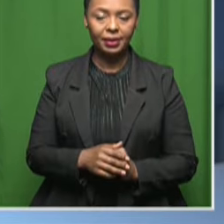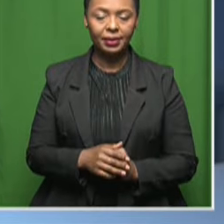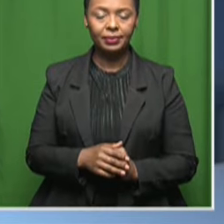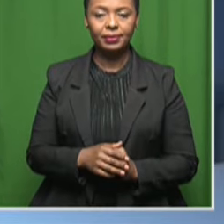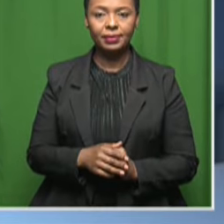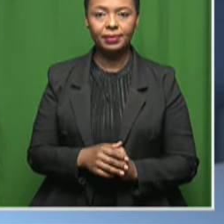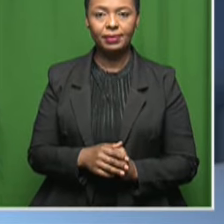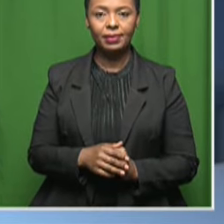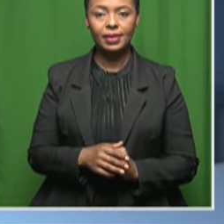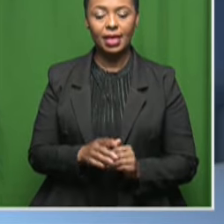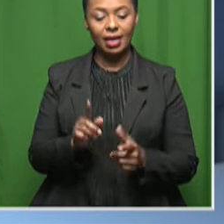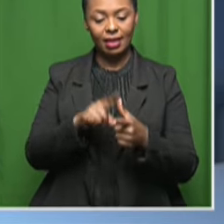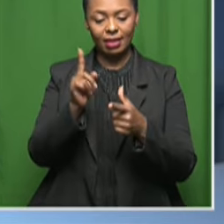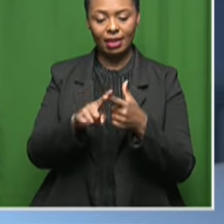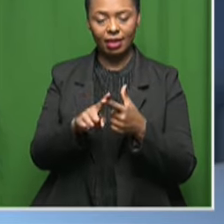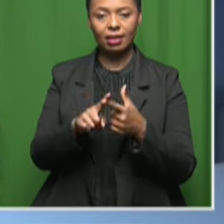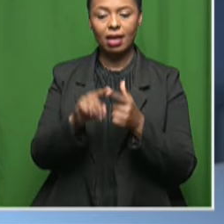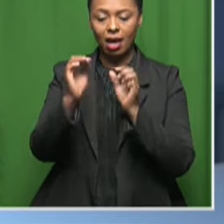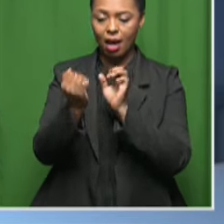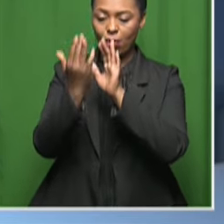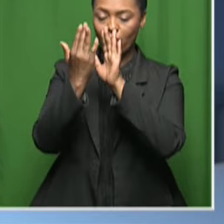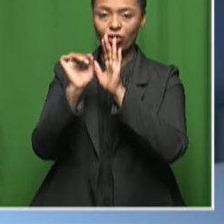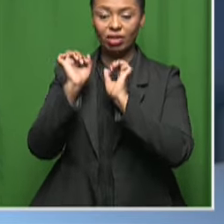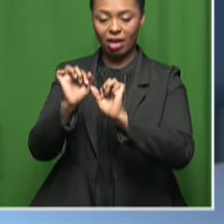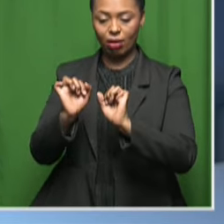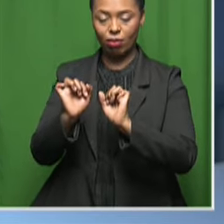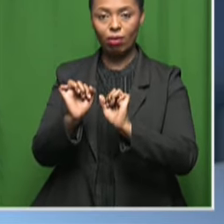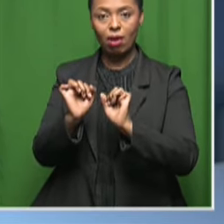a regional approach to